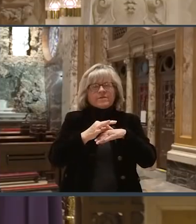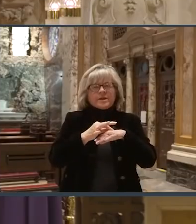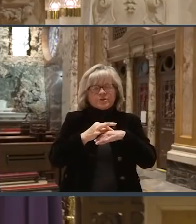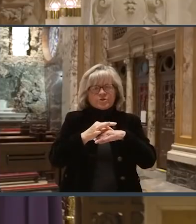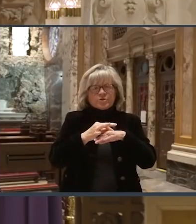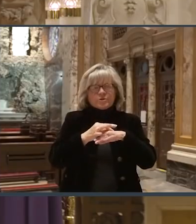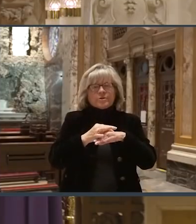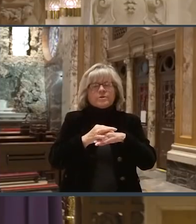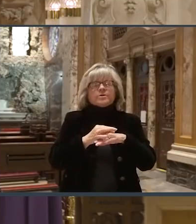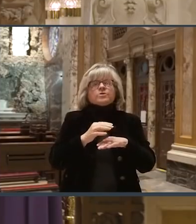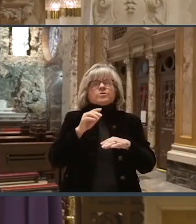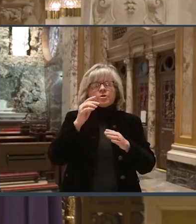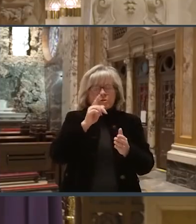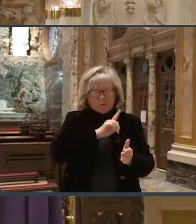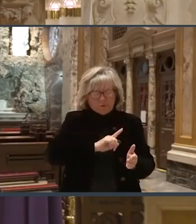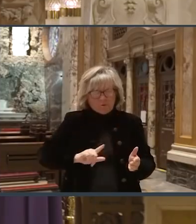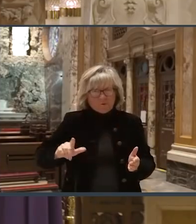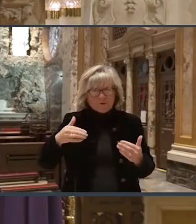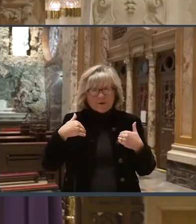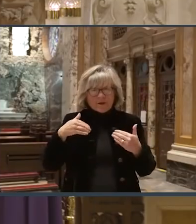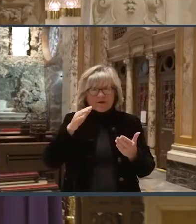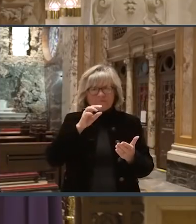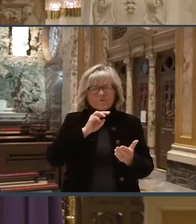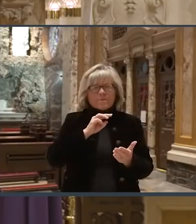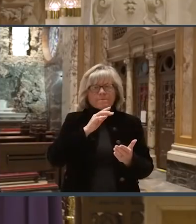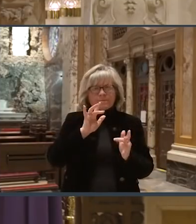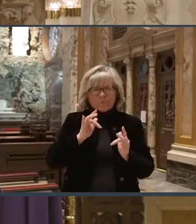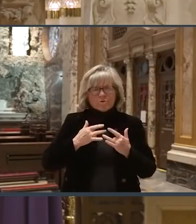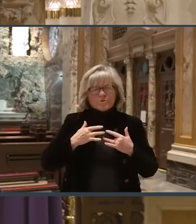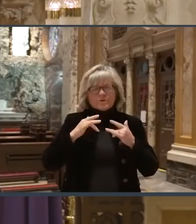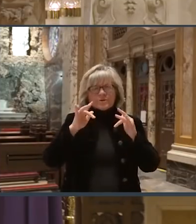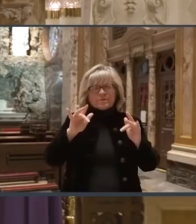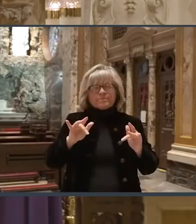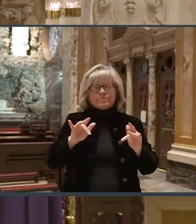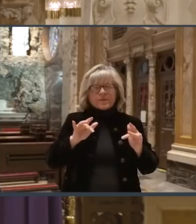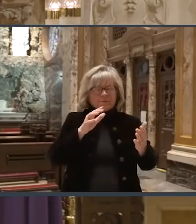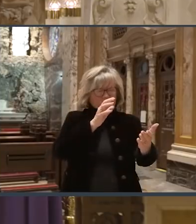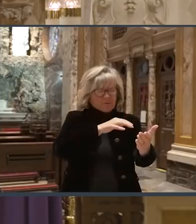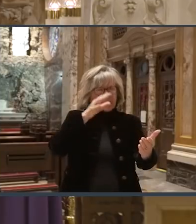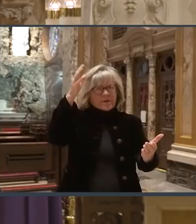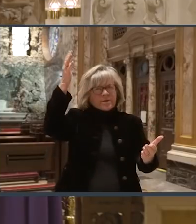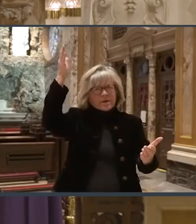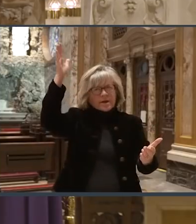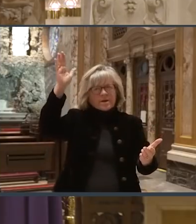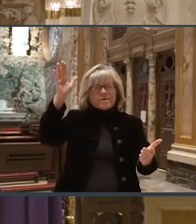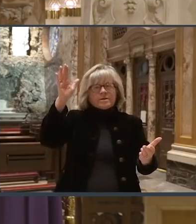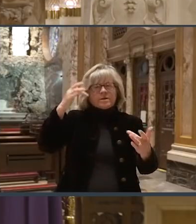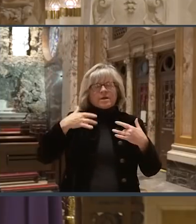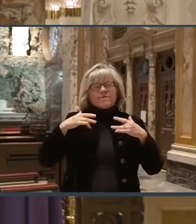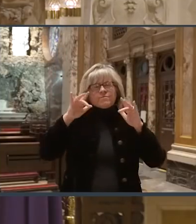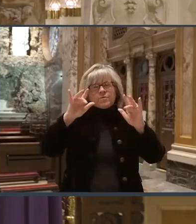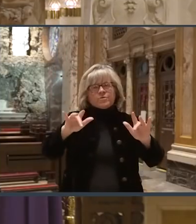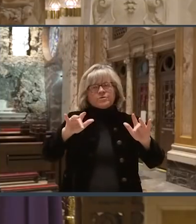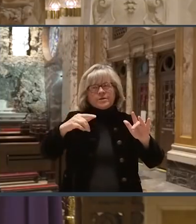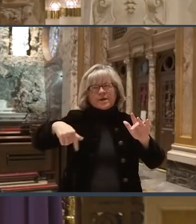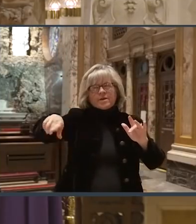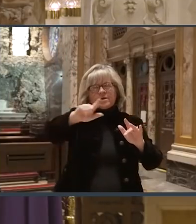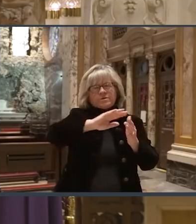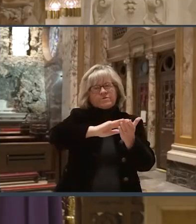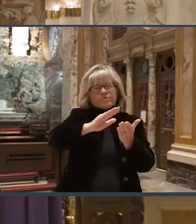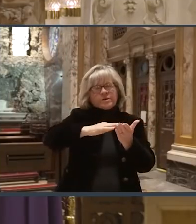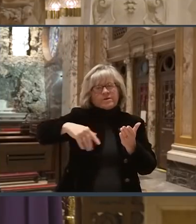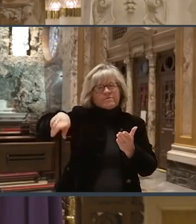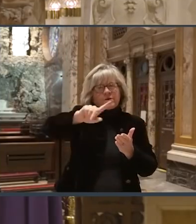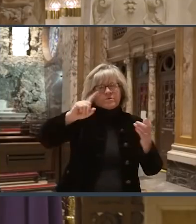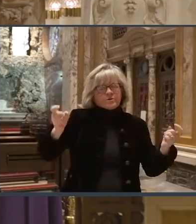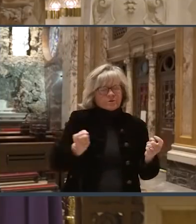Father. Lord, have mercy. Lord, have mercy. And may Almighty God have mercy on us, forgive us our sins, and